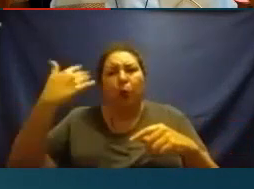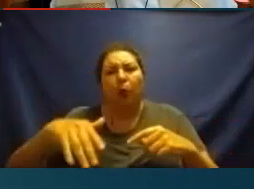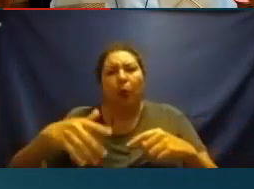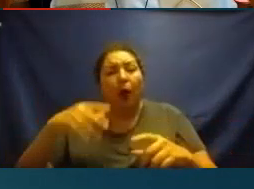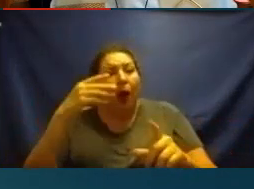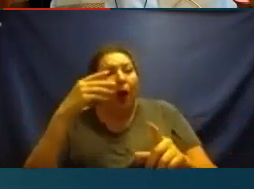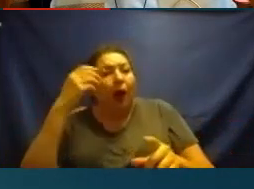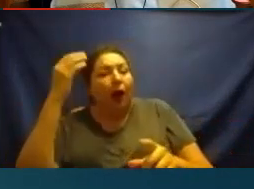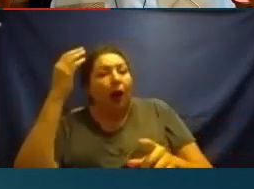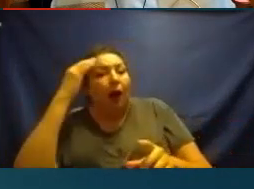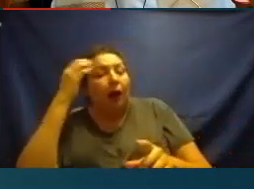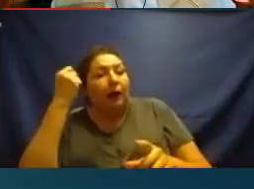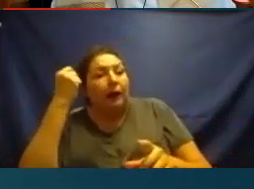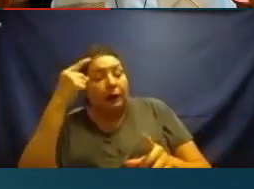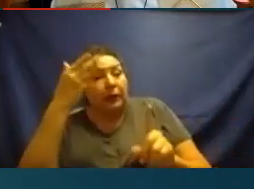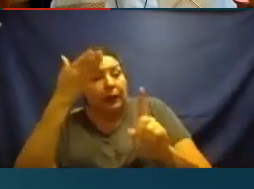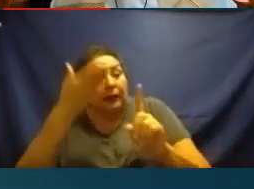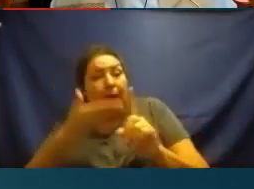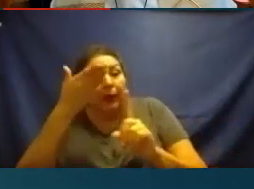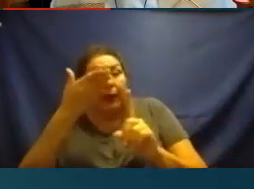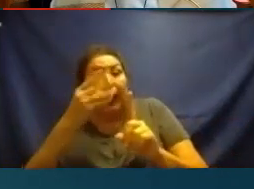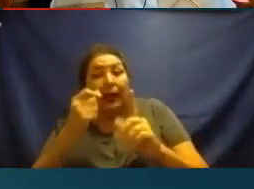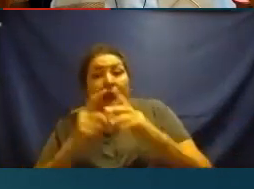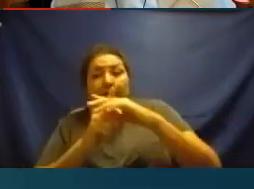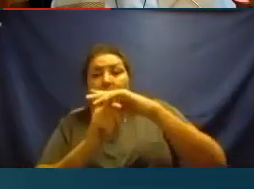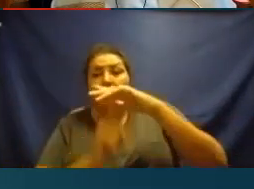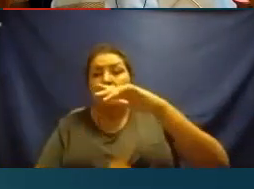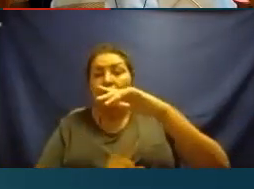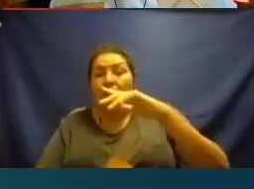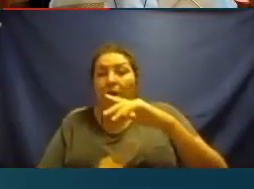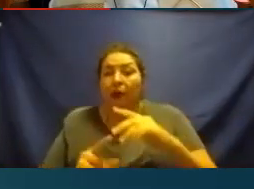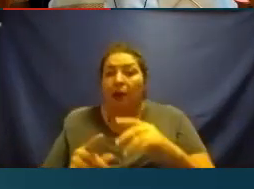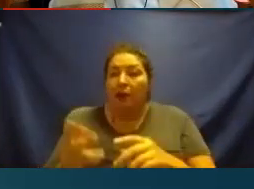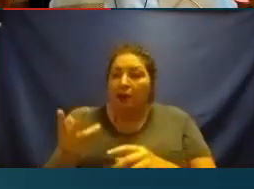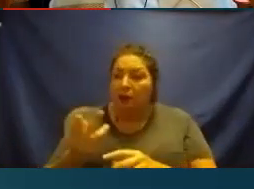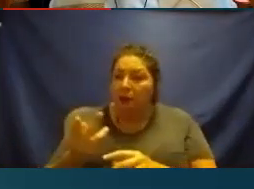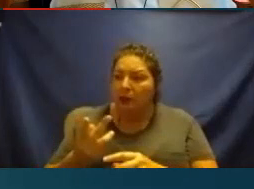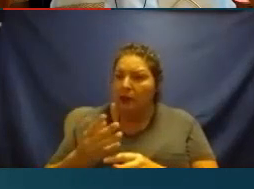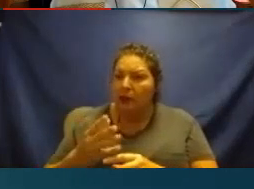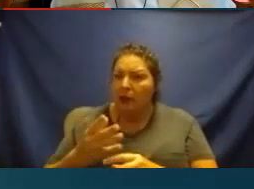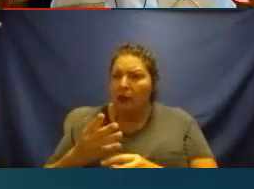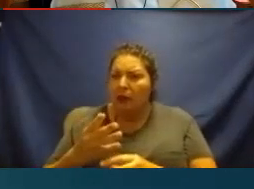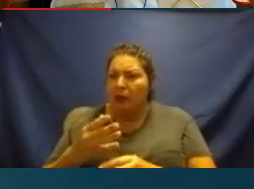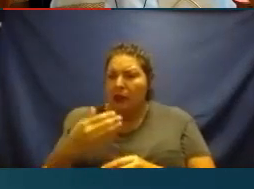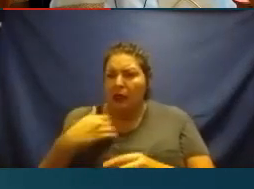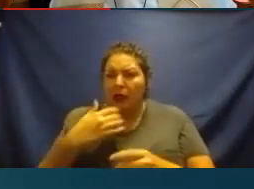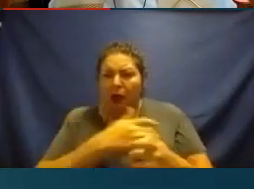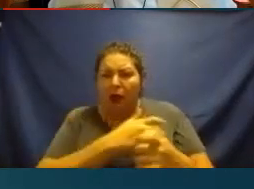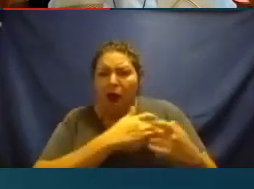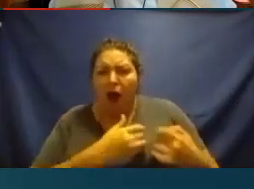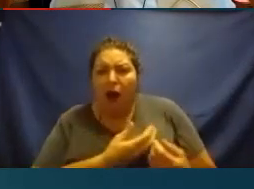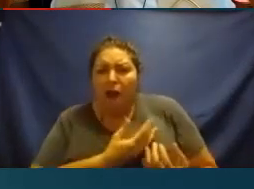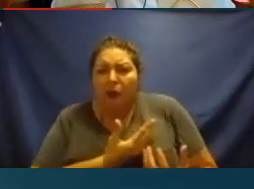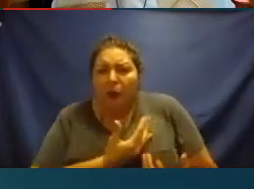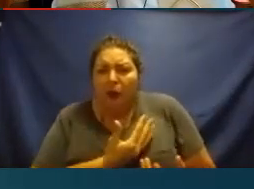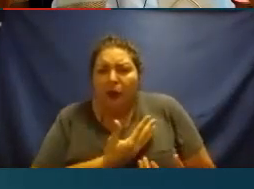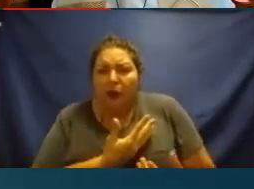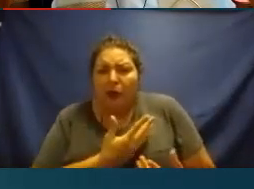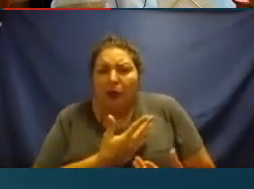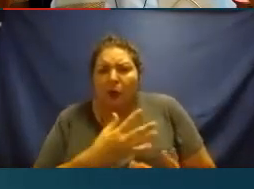he vanished from their sight. They said to each other, Did not our hearts burn within us while he talked to us on the